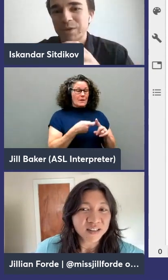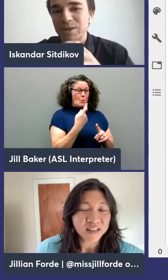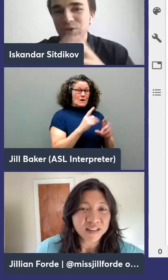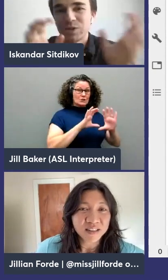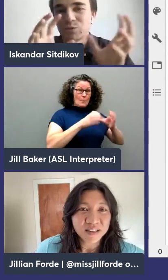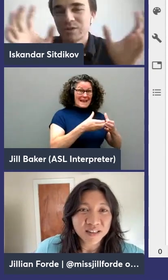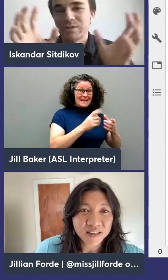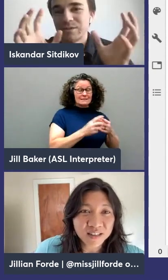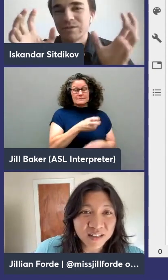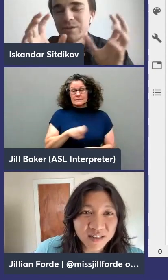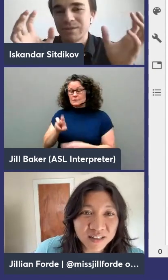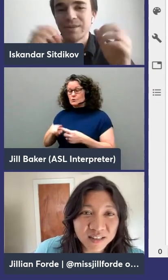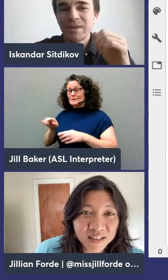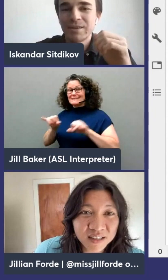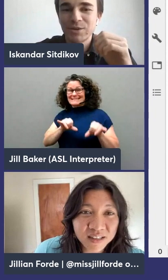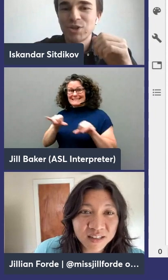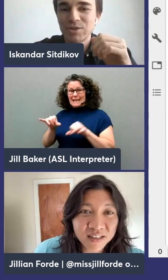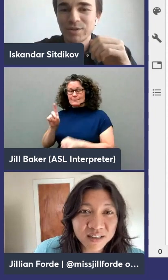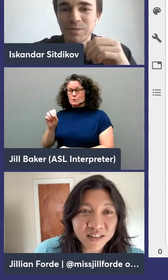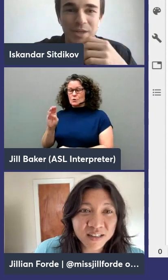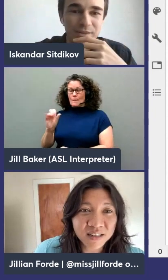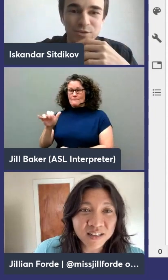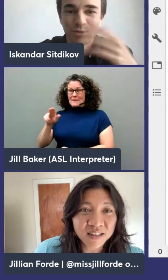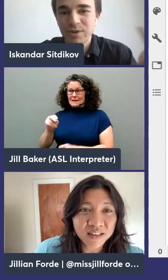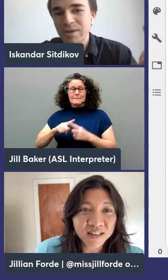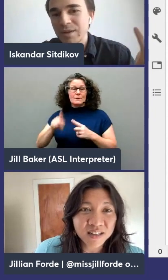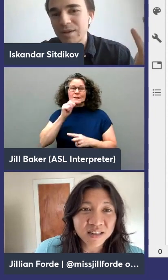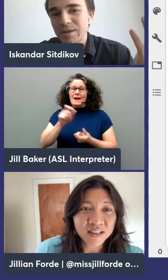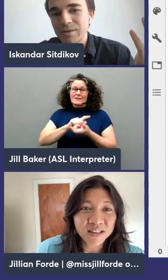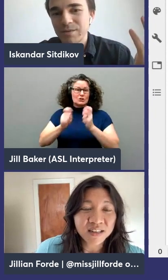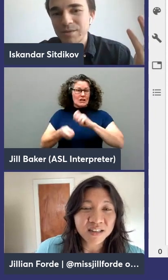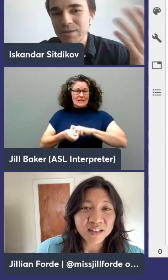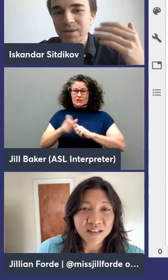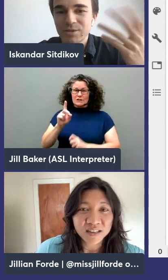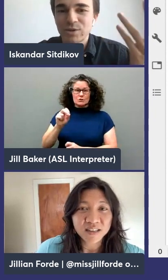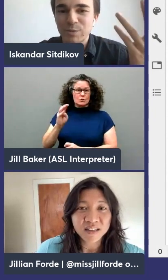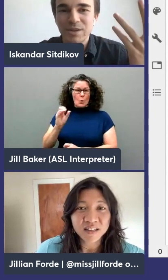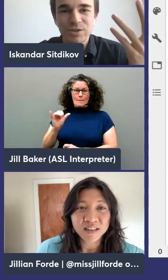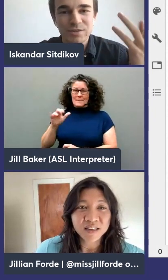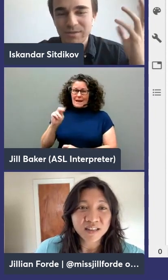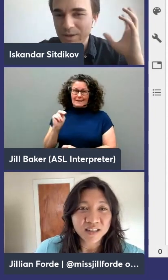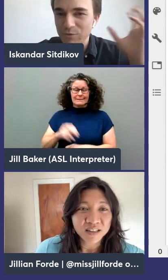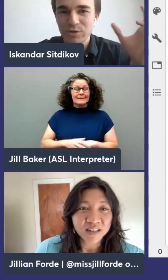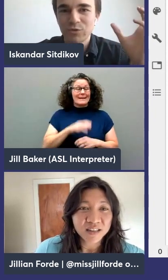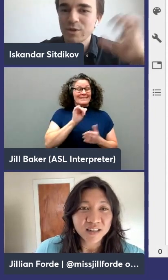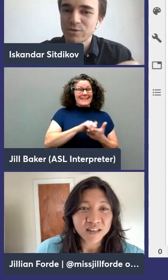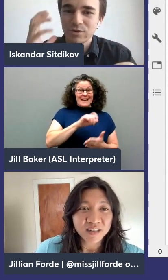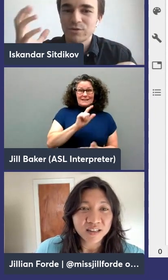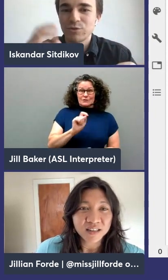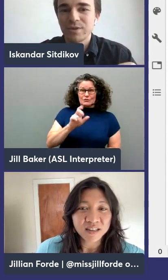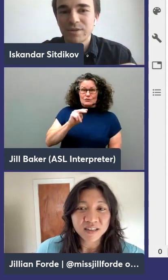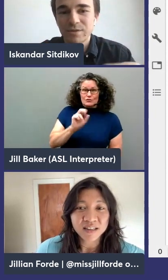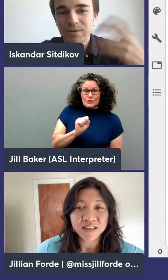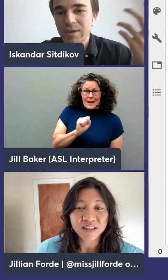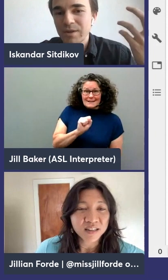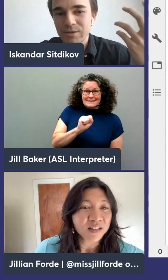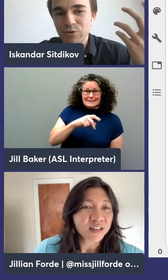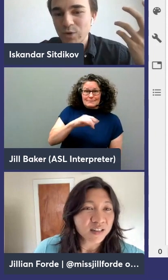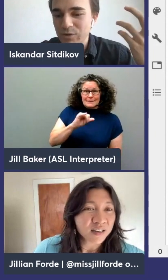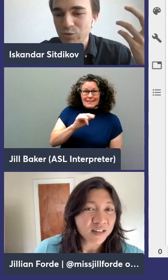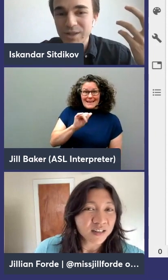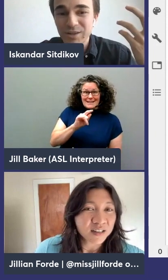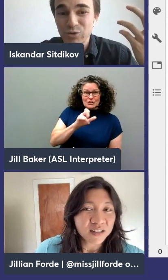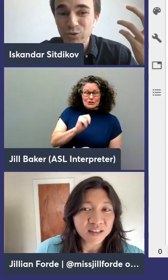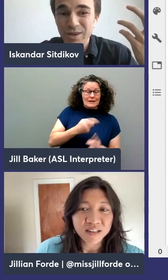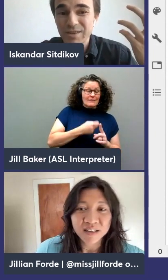almost compilation, but within not changing domain. So in that case, transpilation is converting one circuit to another. So